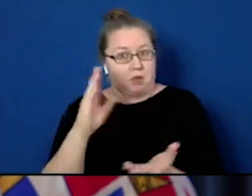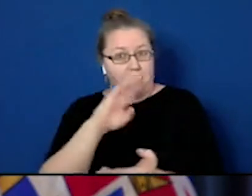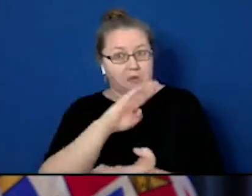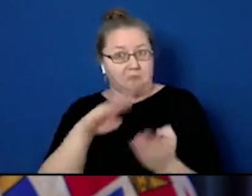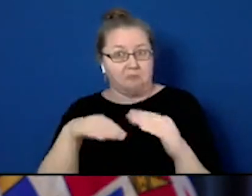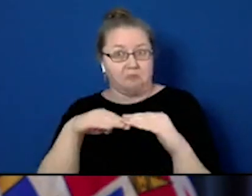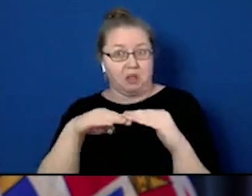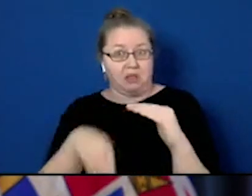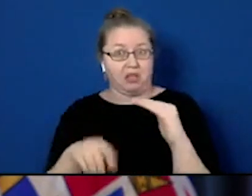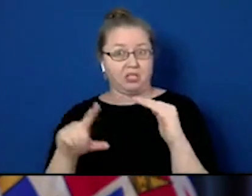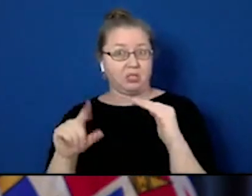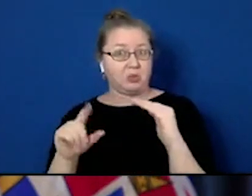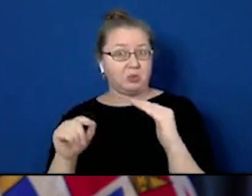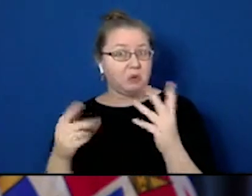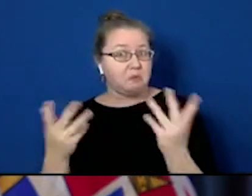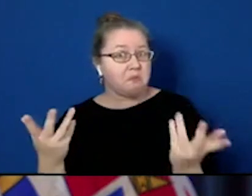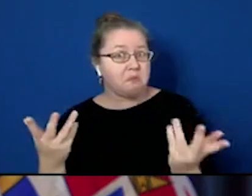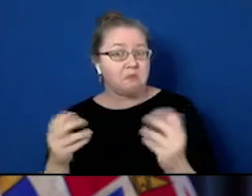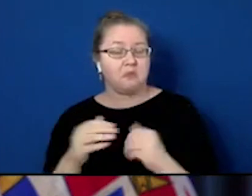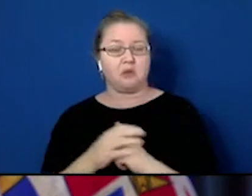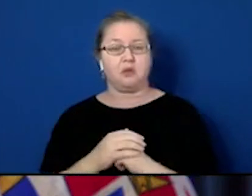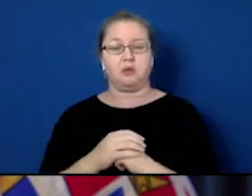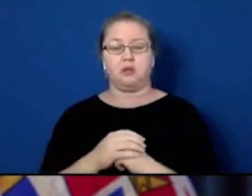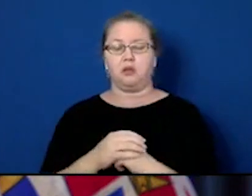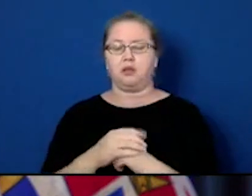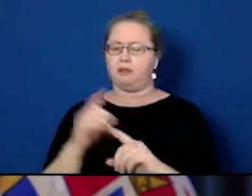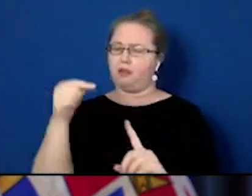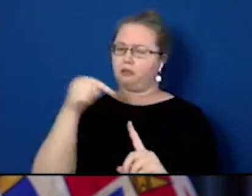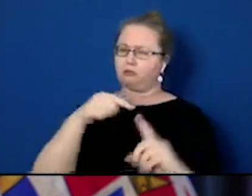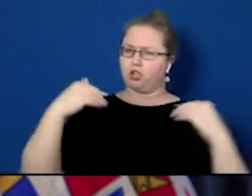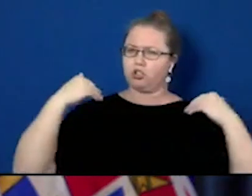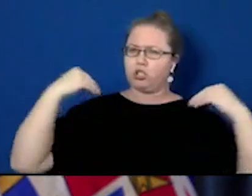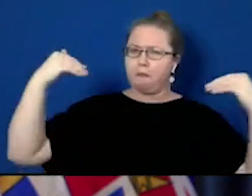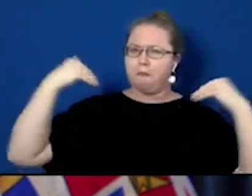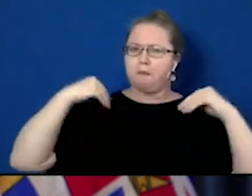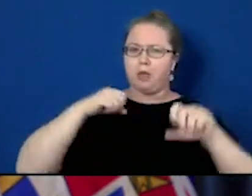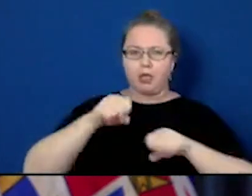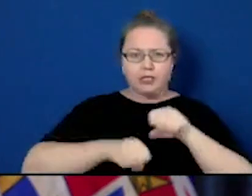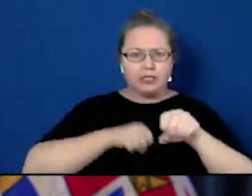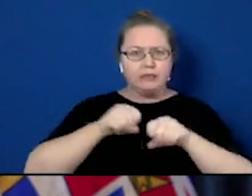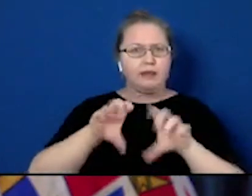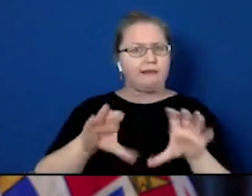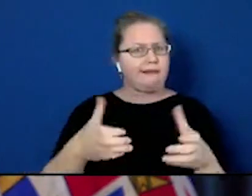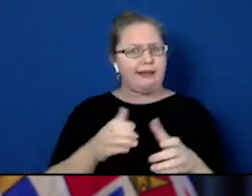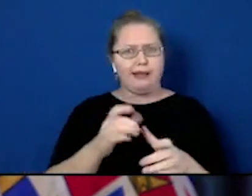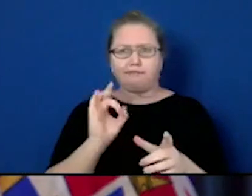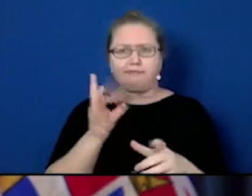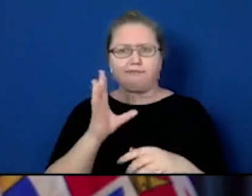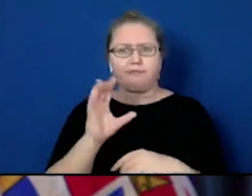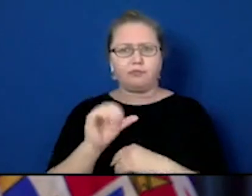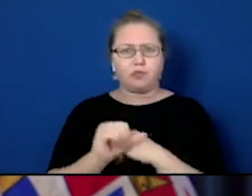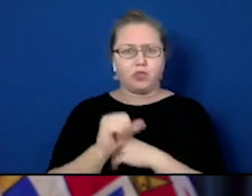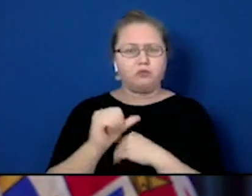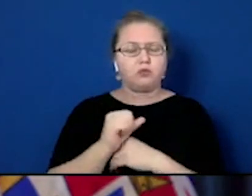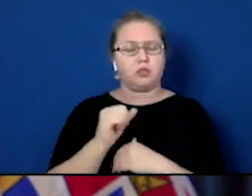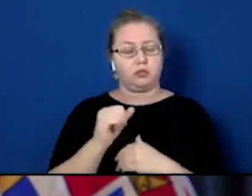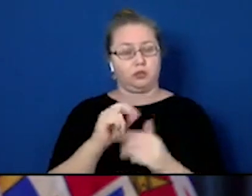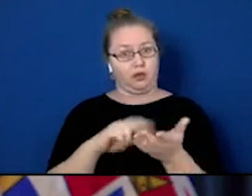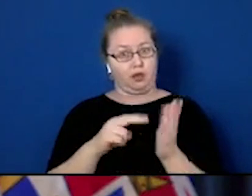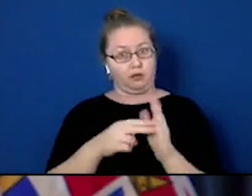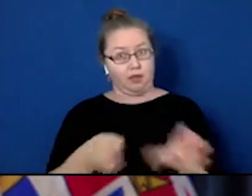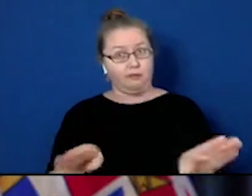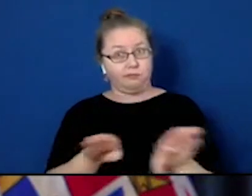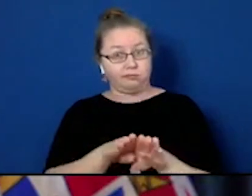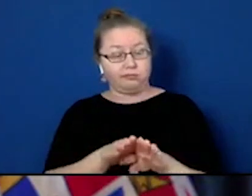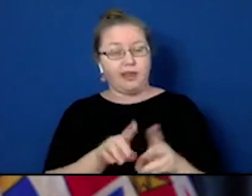that size further? And going back to the gyms, and what would be the next step to shut those places down as we head into the